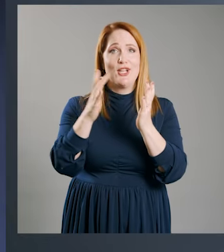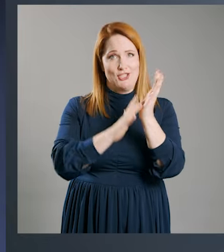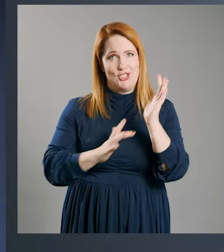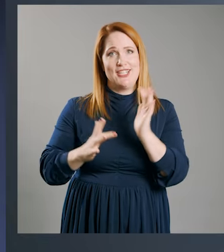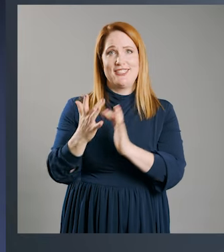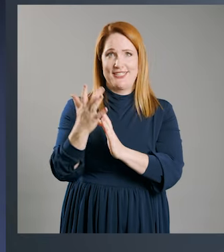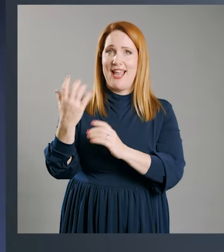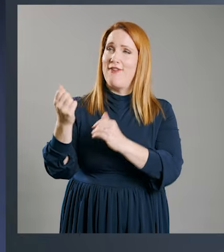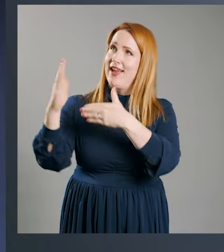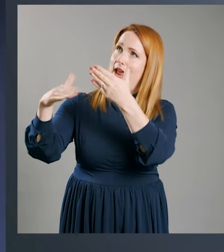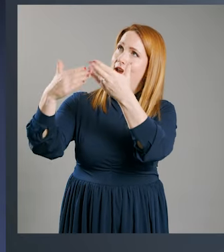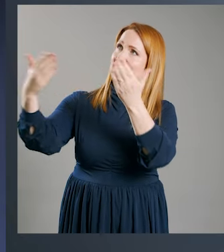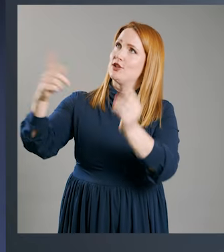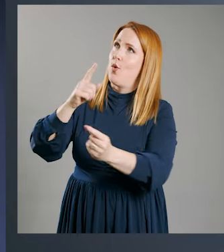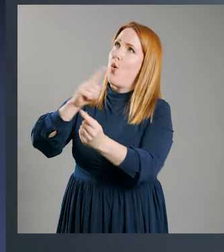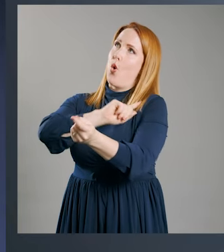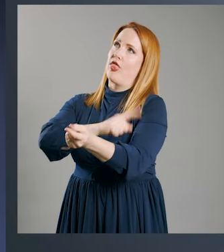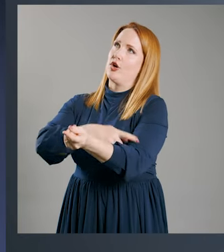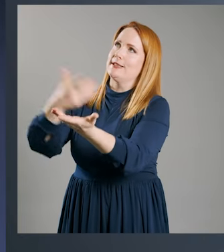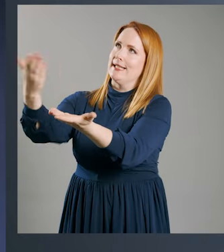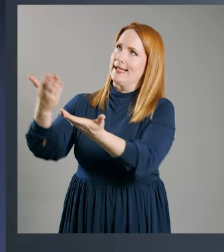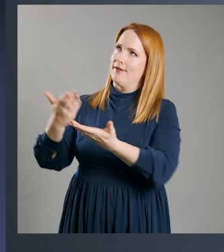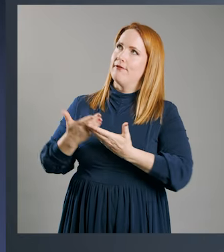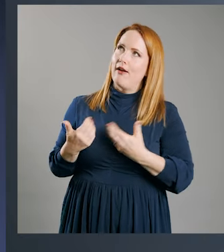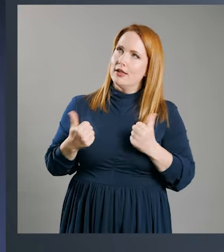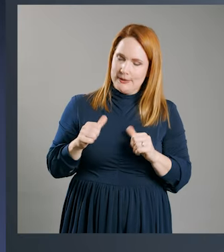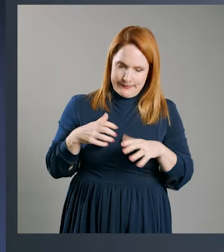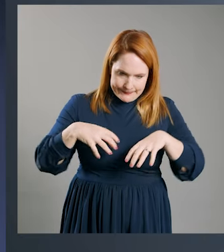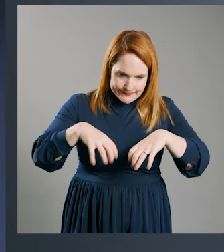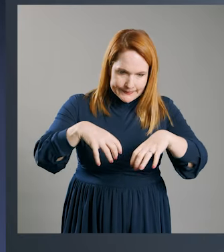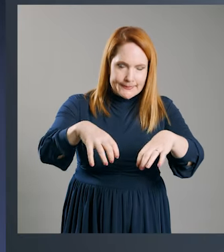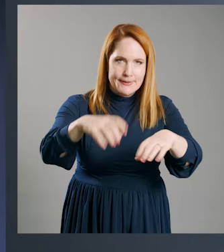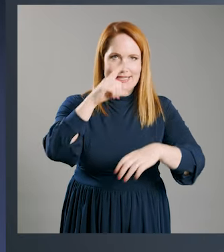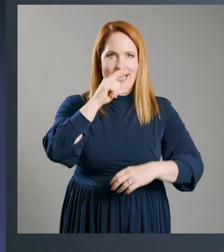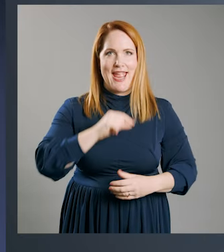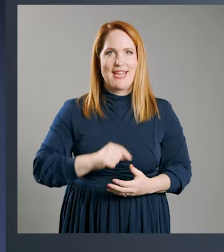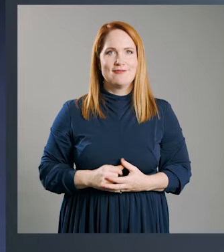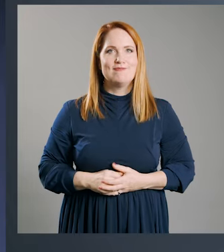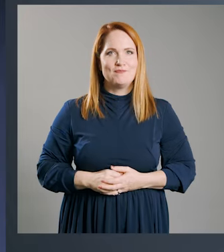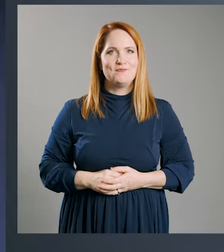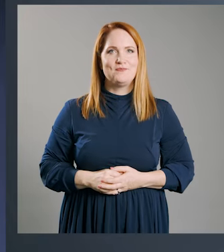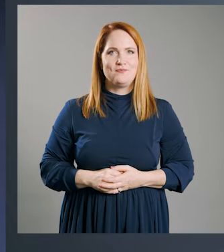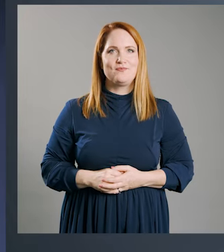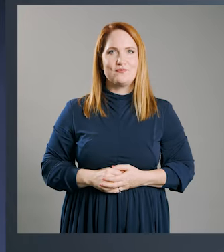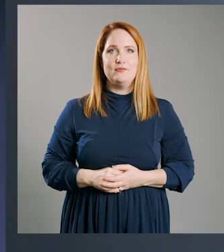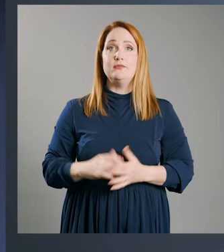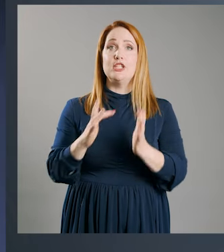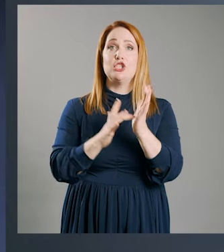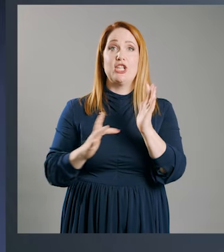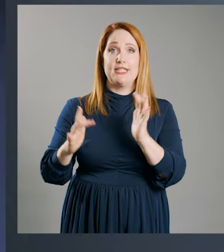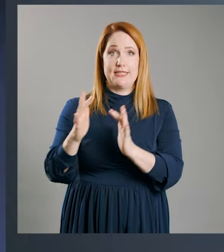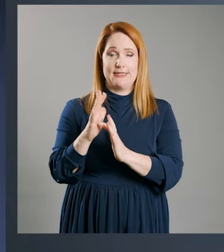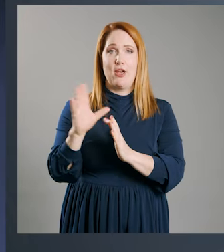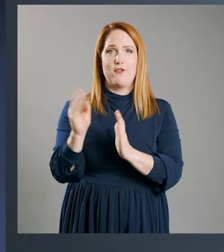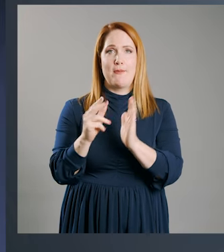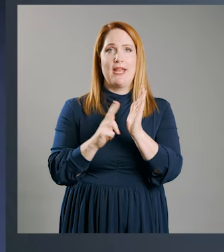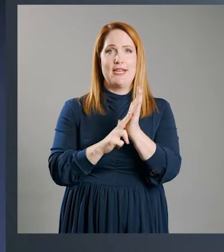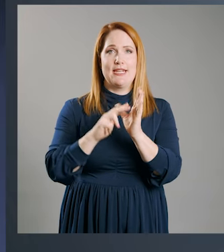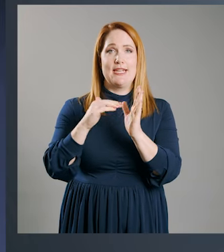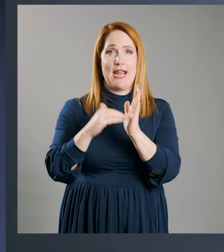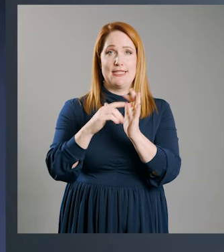the authority from heaven for that to happen. So Jesus of